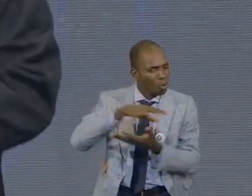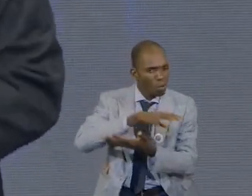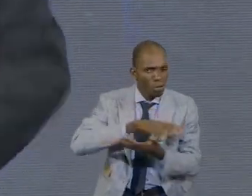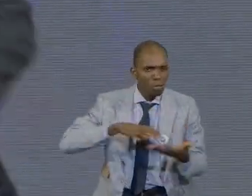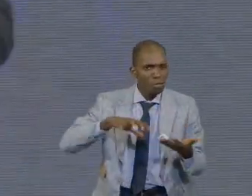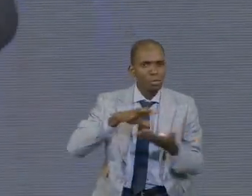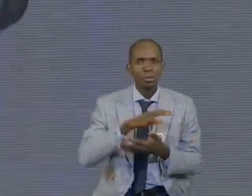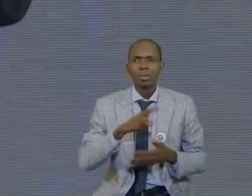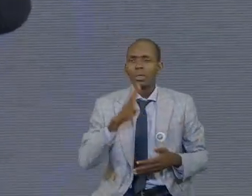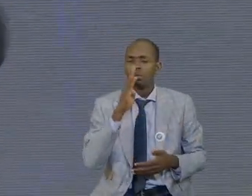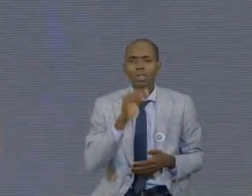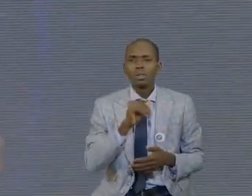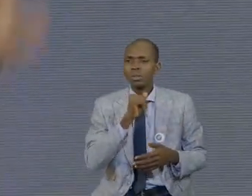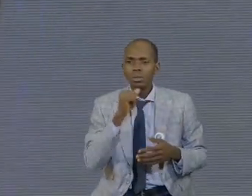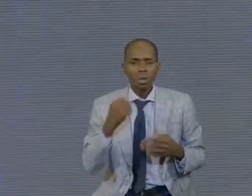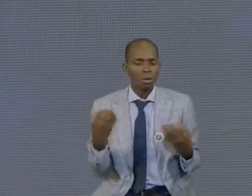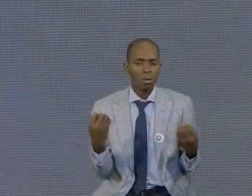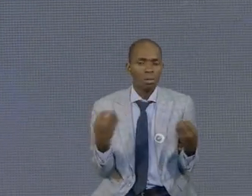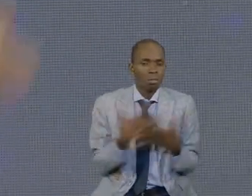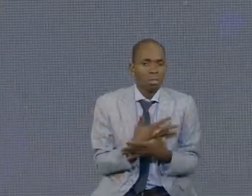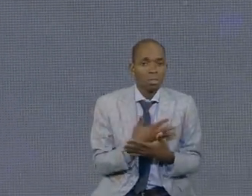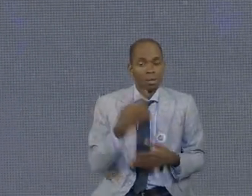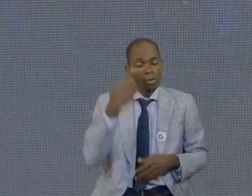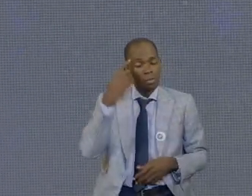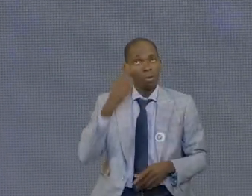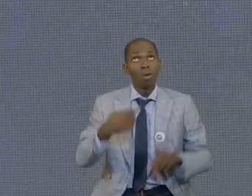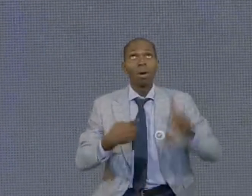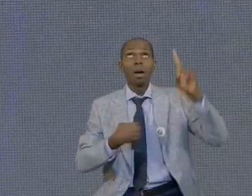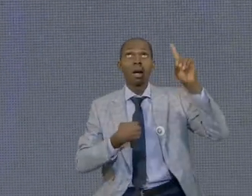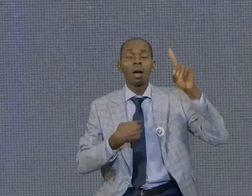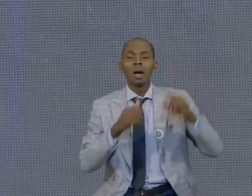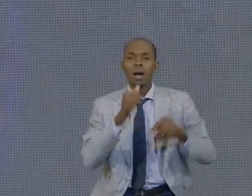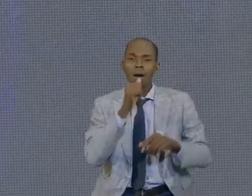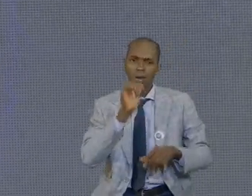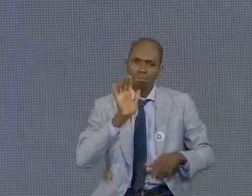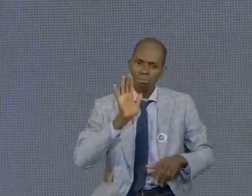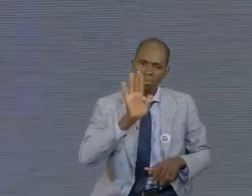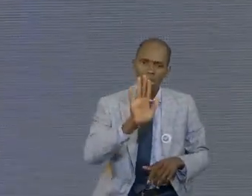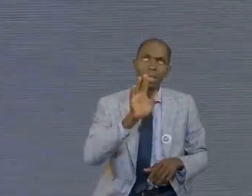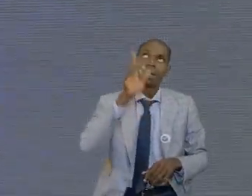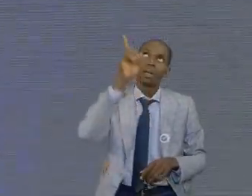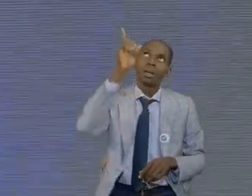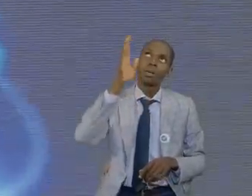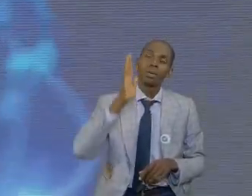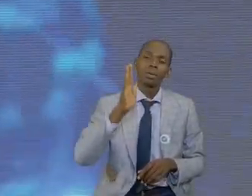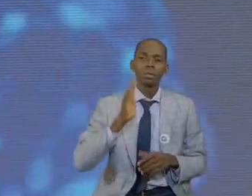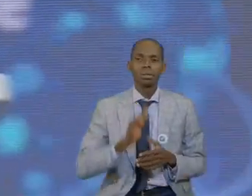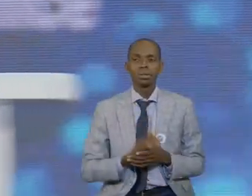not dismayed, for I am thy God.